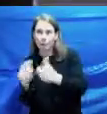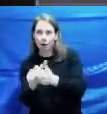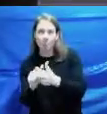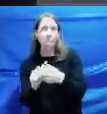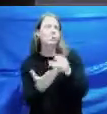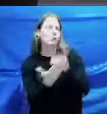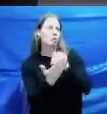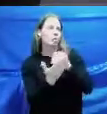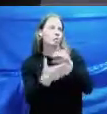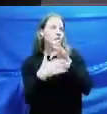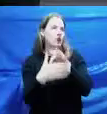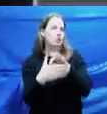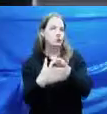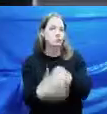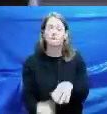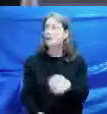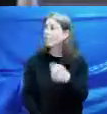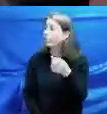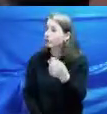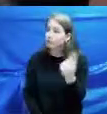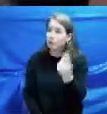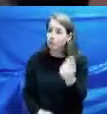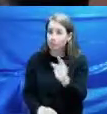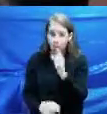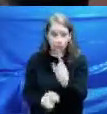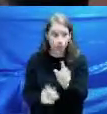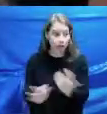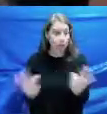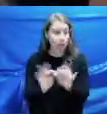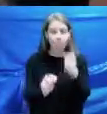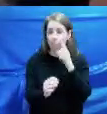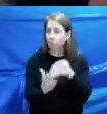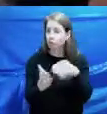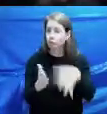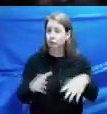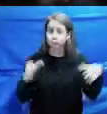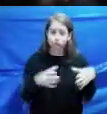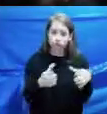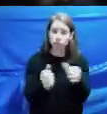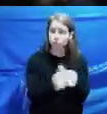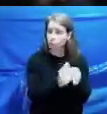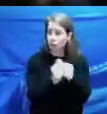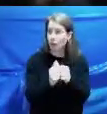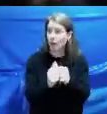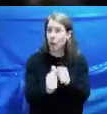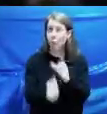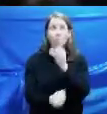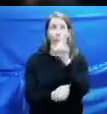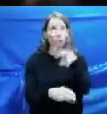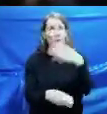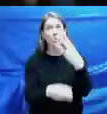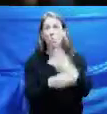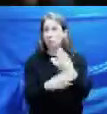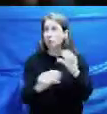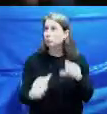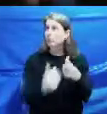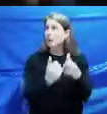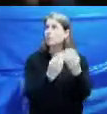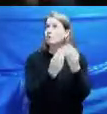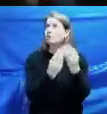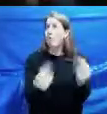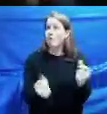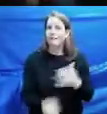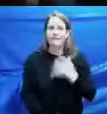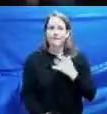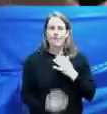get together and deal with real-world challenges that makes them hungry for the next challenge. That